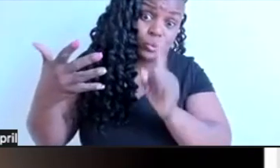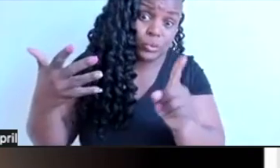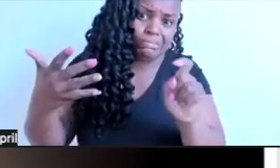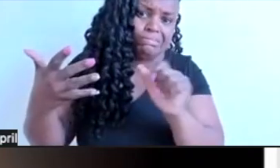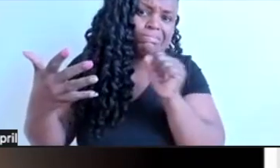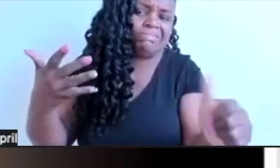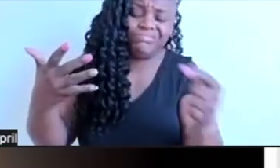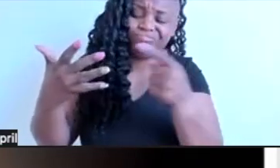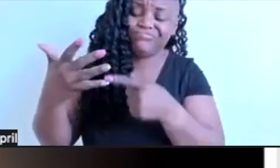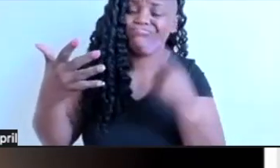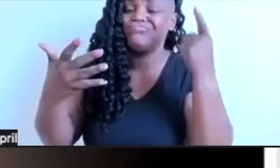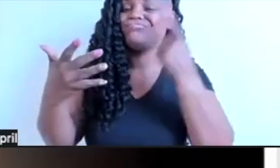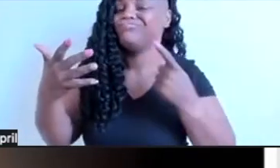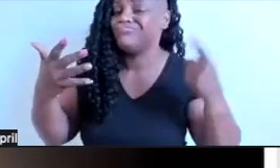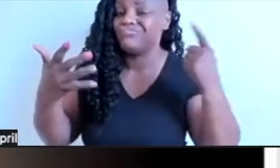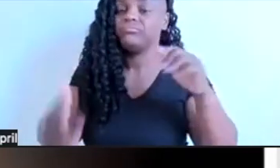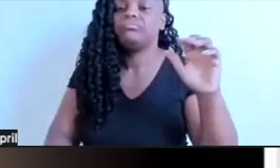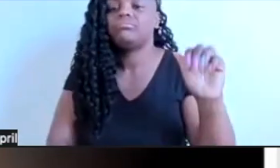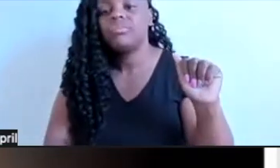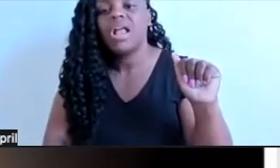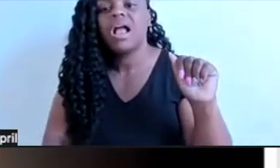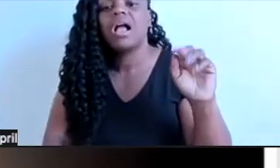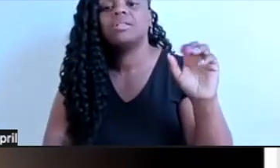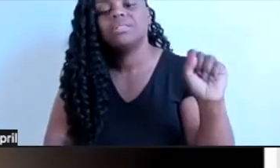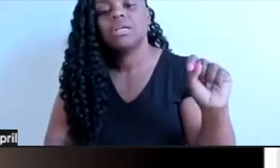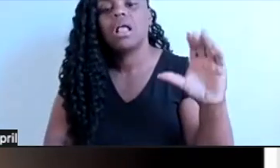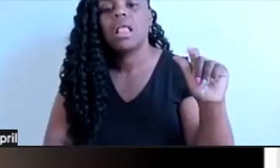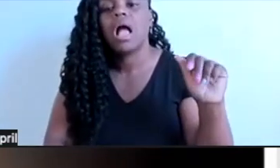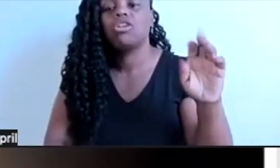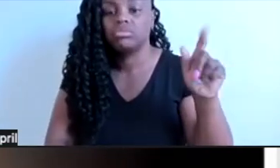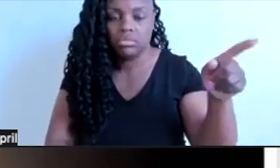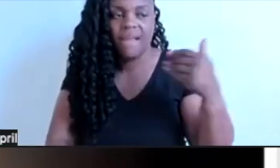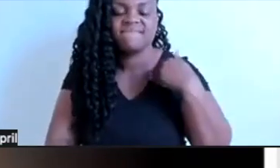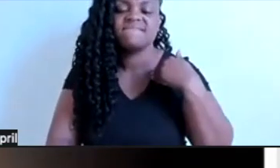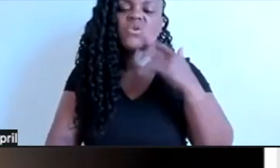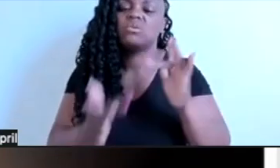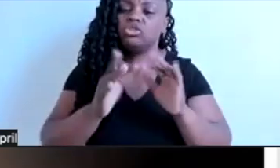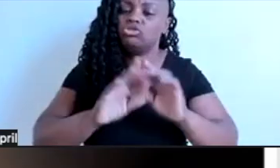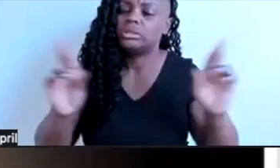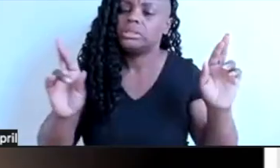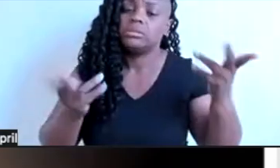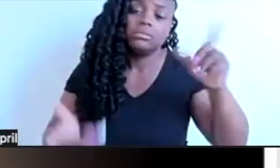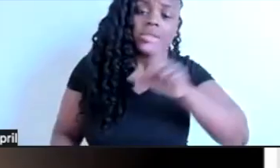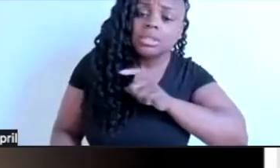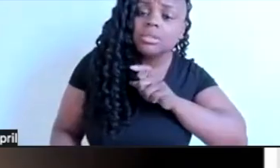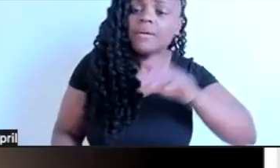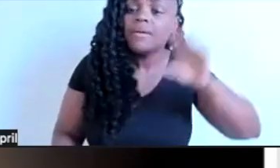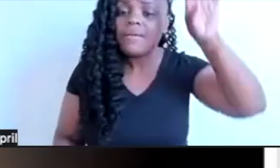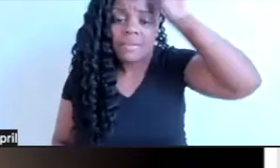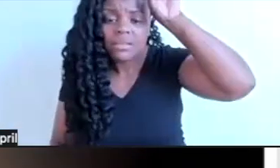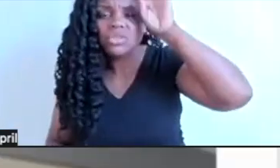website provides links to all government websites, police, fire, and social media, so you have them at your fingertips when needed.